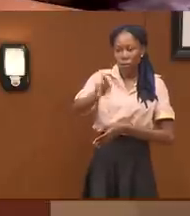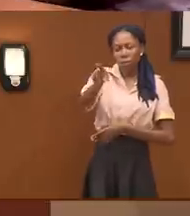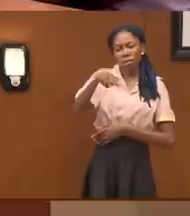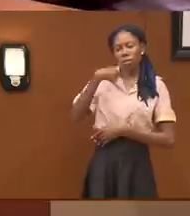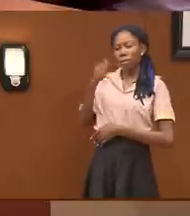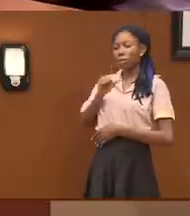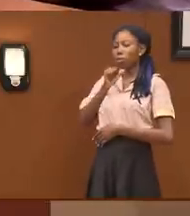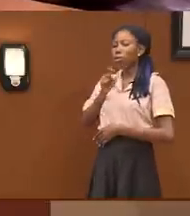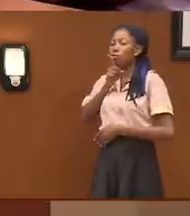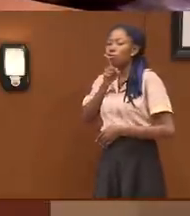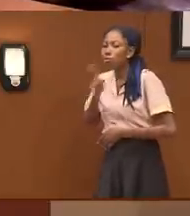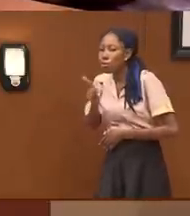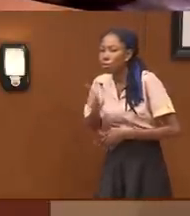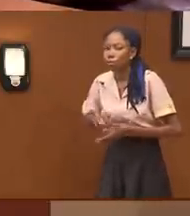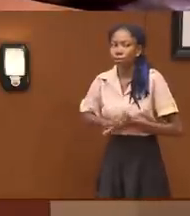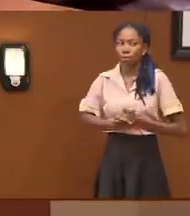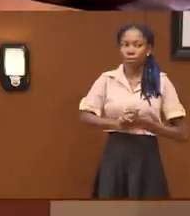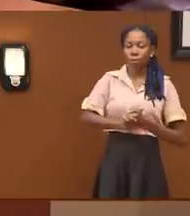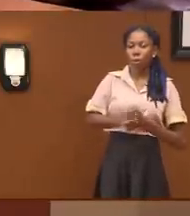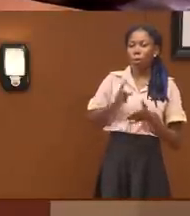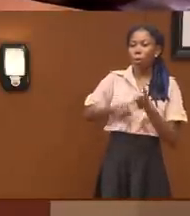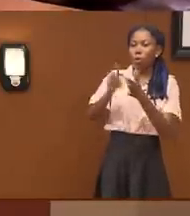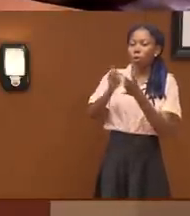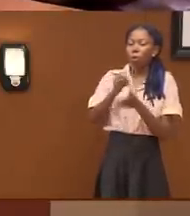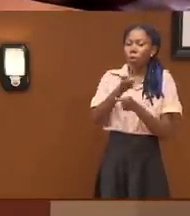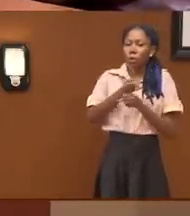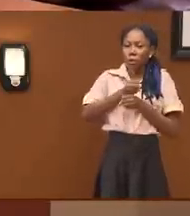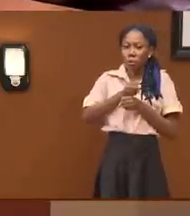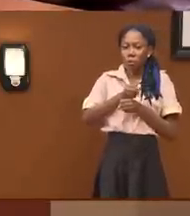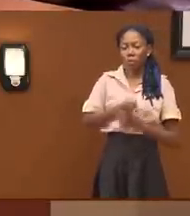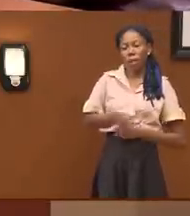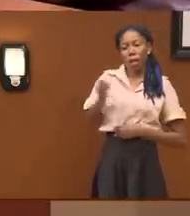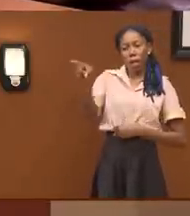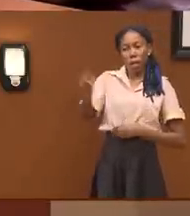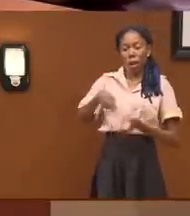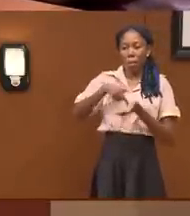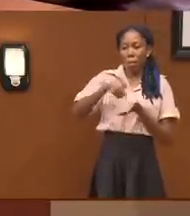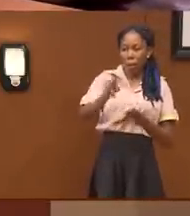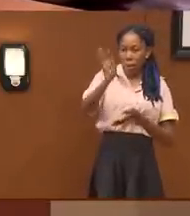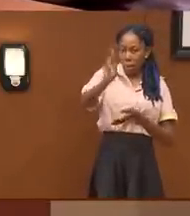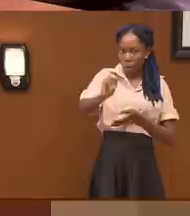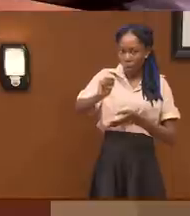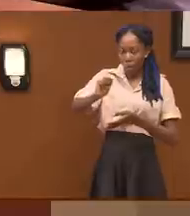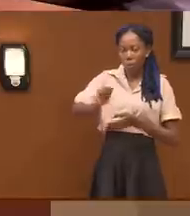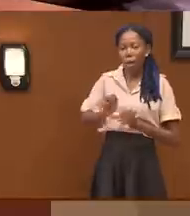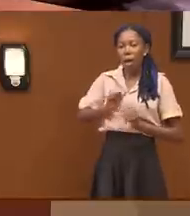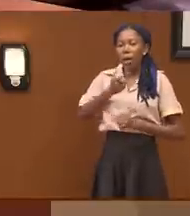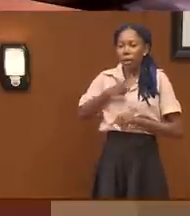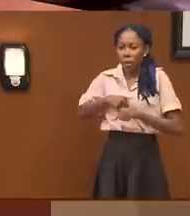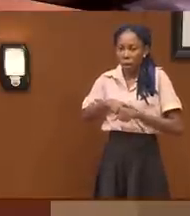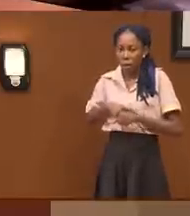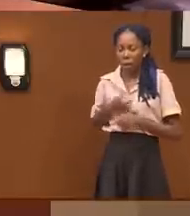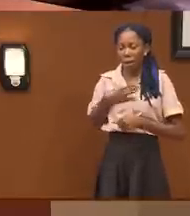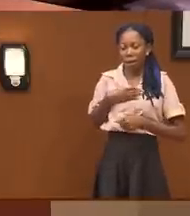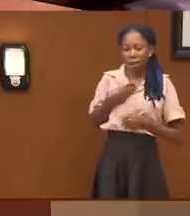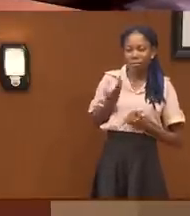ma'am. What's your own position on it? He pays me as at when due, sometimes 10,000, 50,